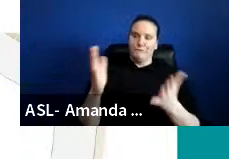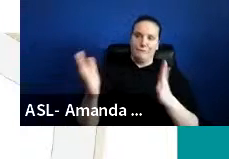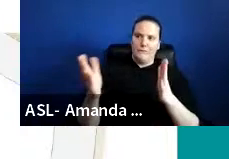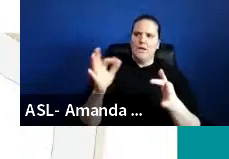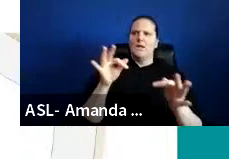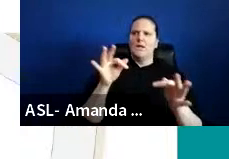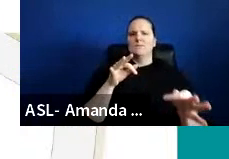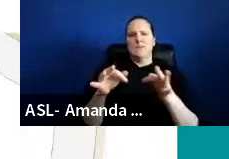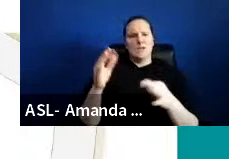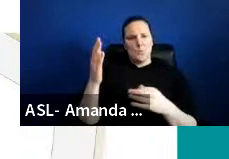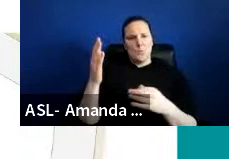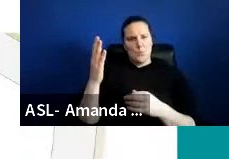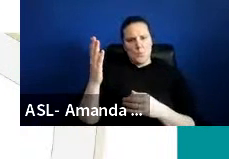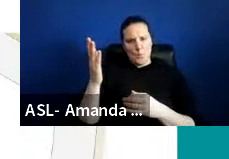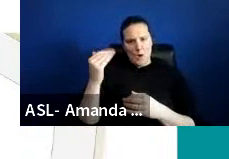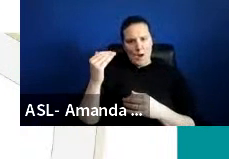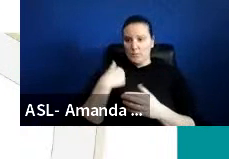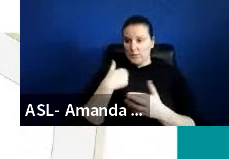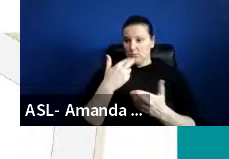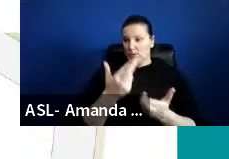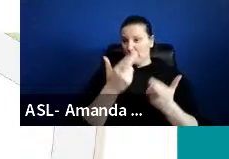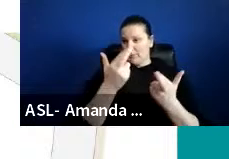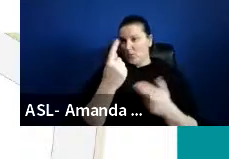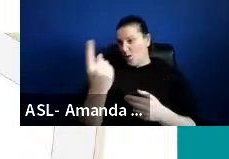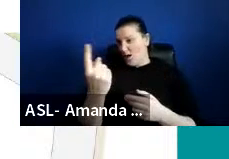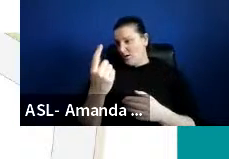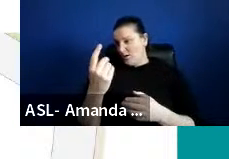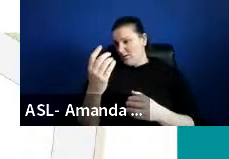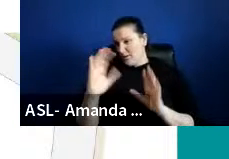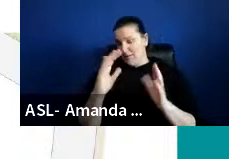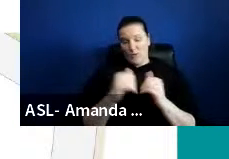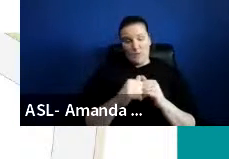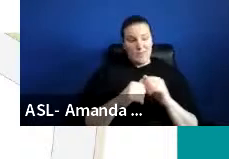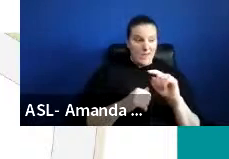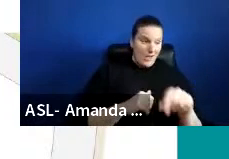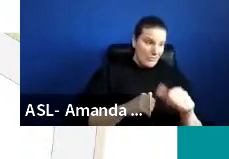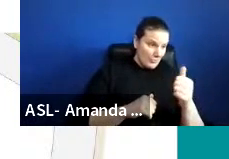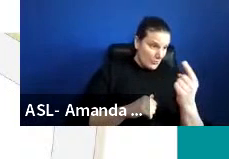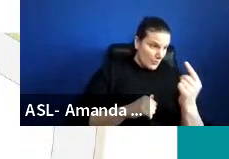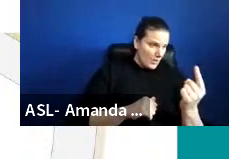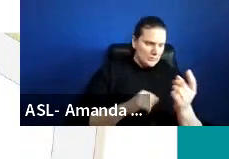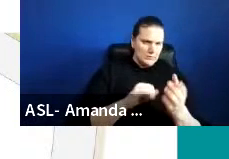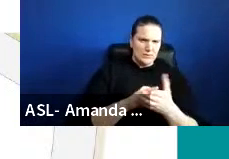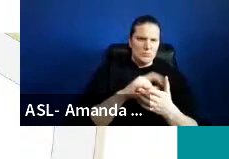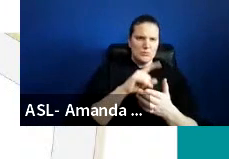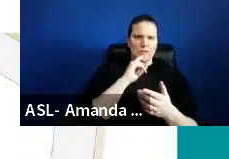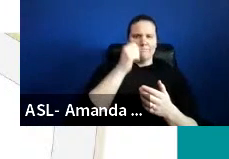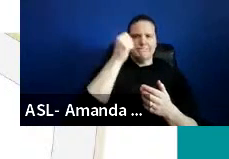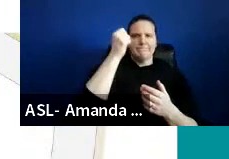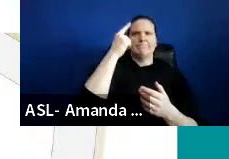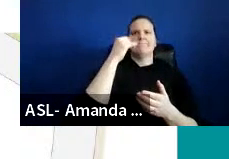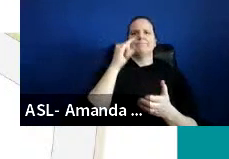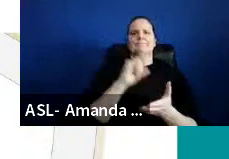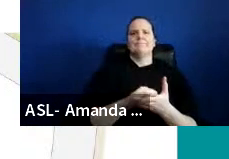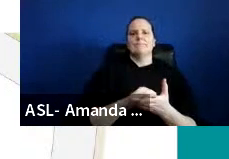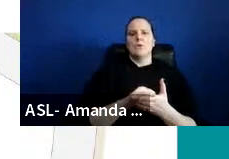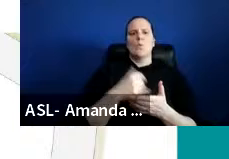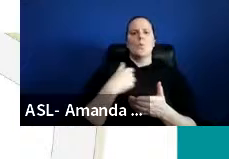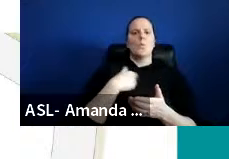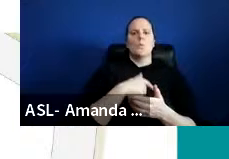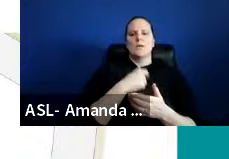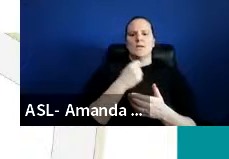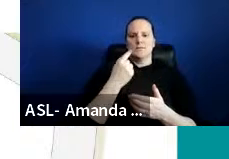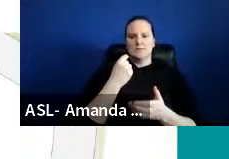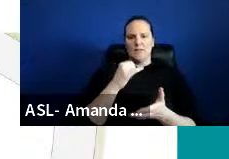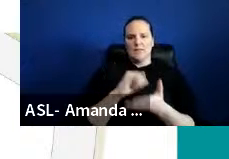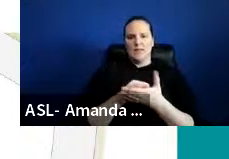why the reasons why we may be recommending one over another, so you can really get that. So anyway, we understand that